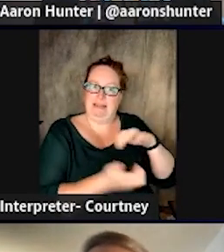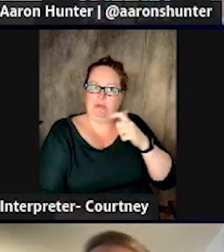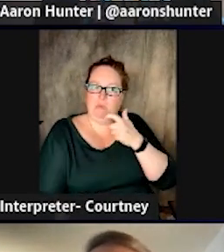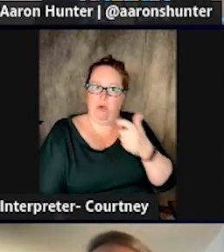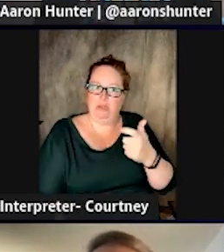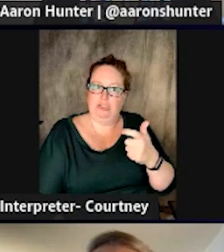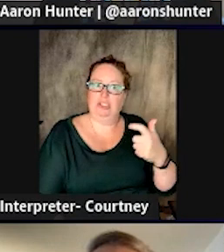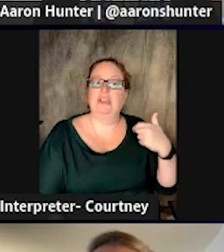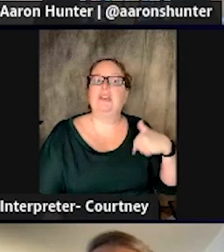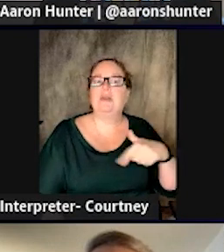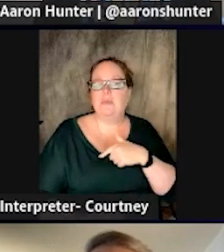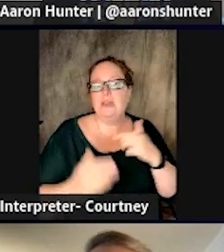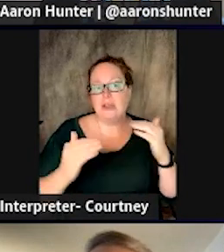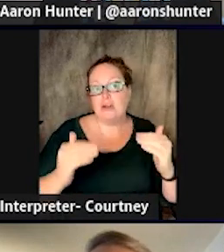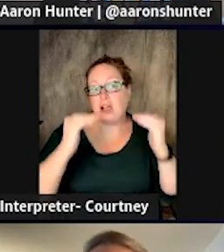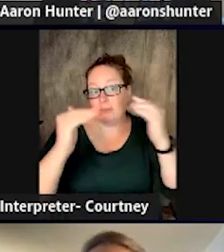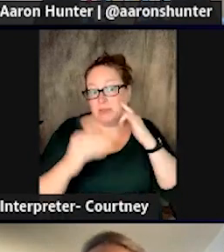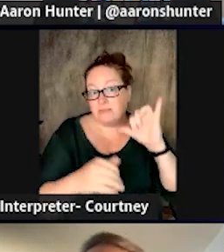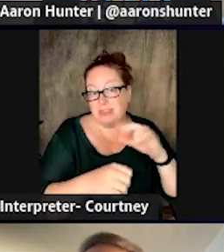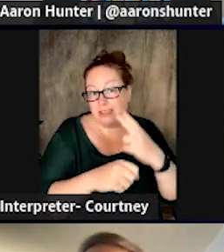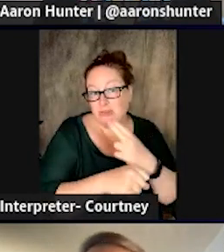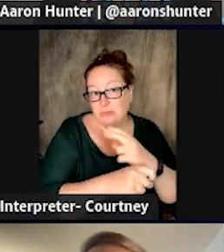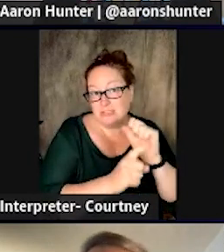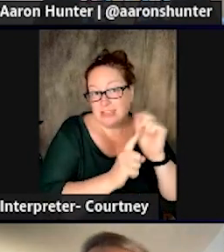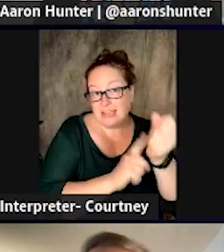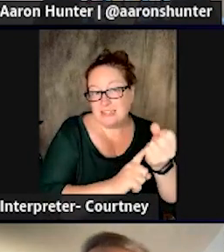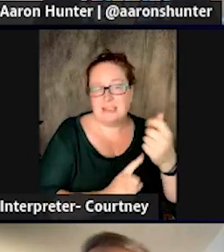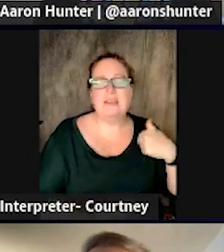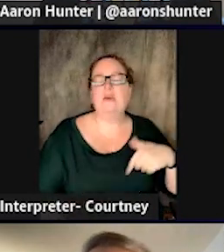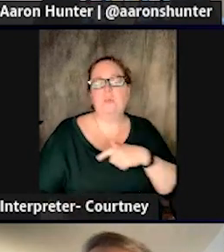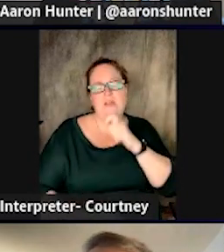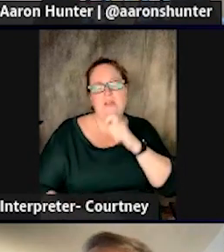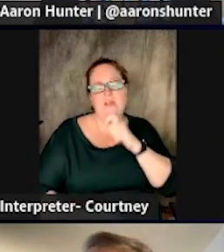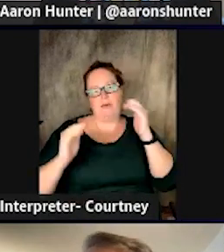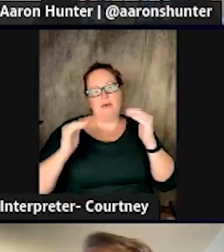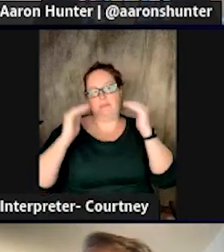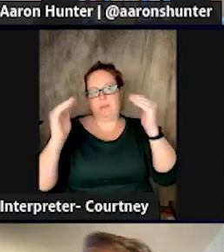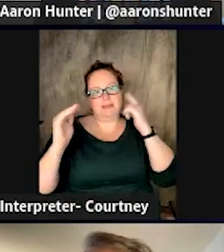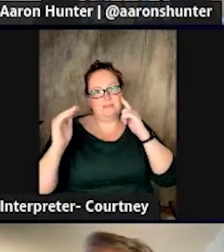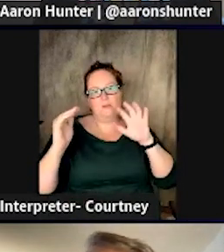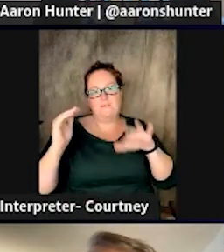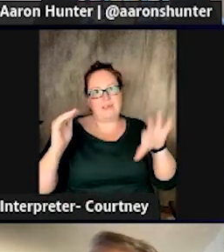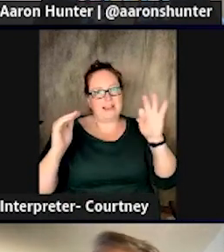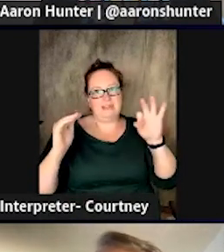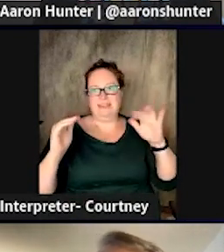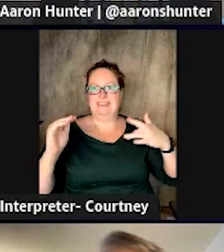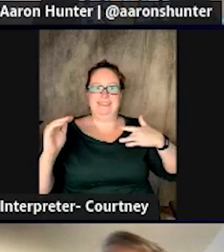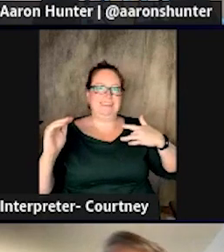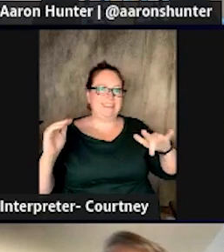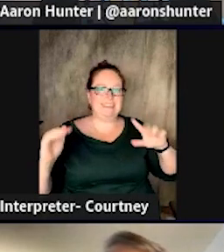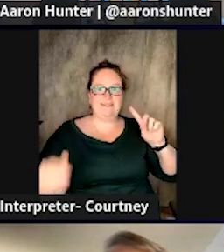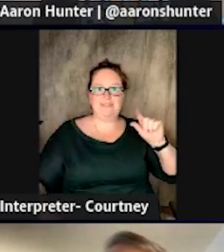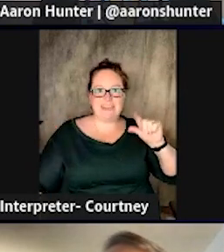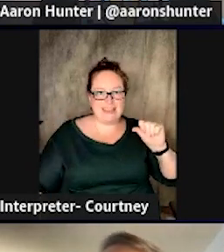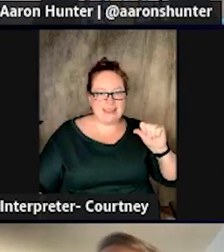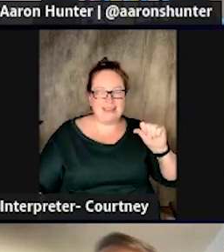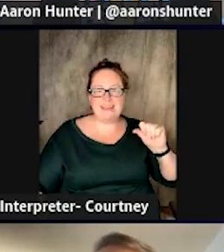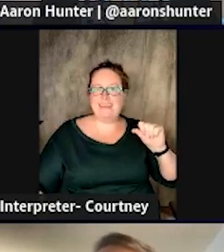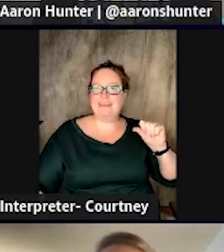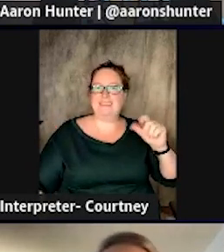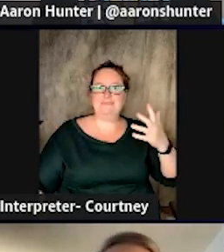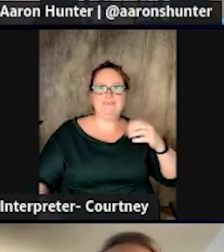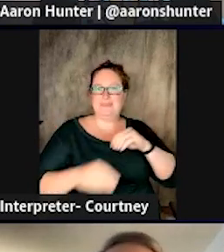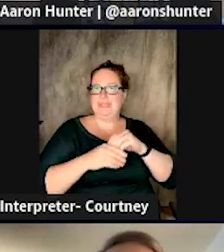for those use cases, right? We're not optimized for finding sensitive data within some